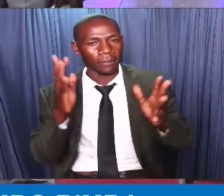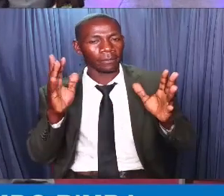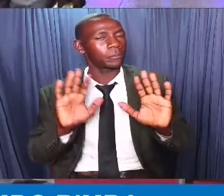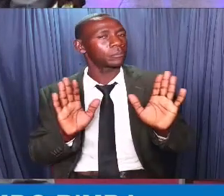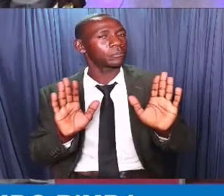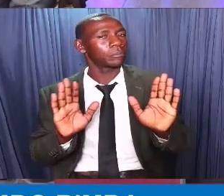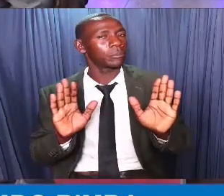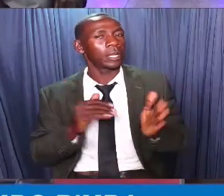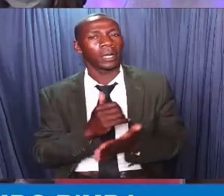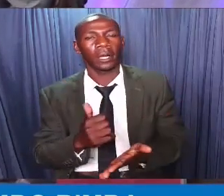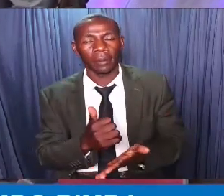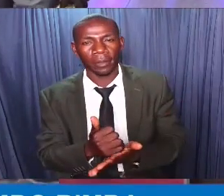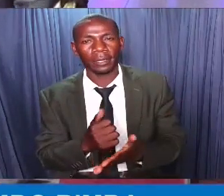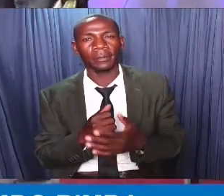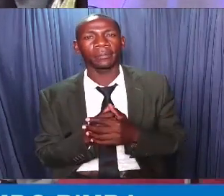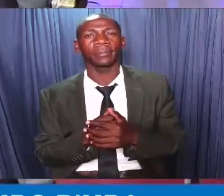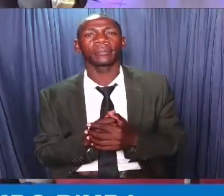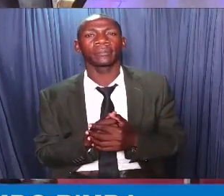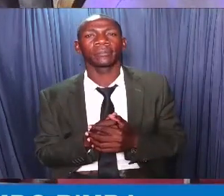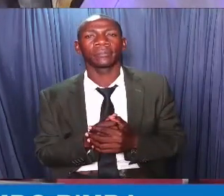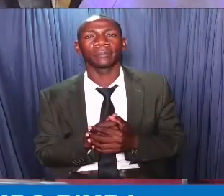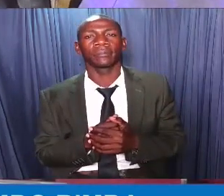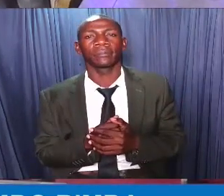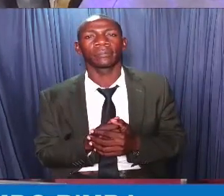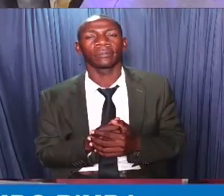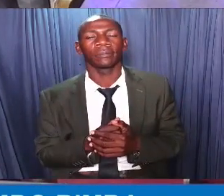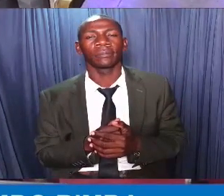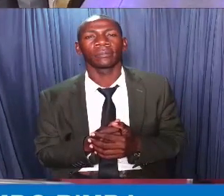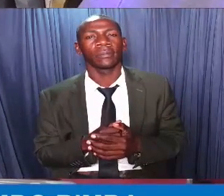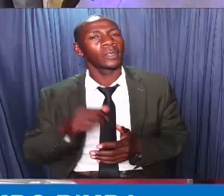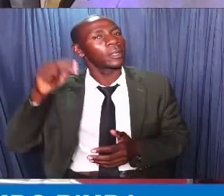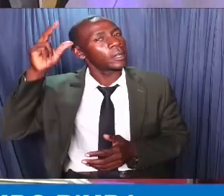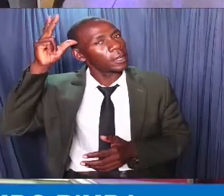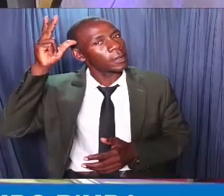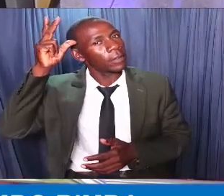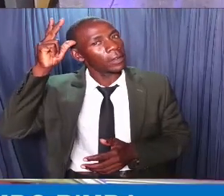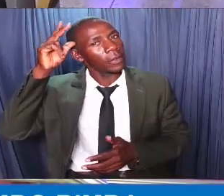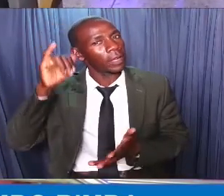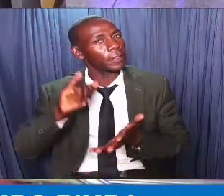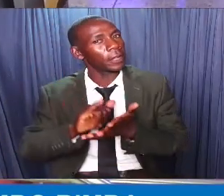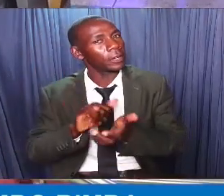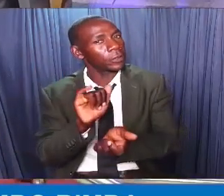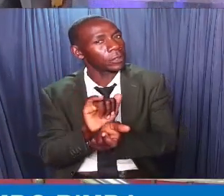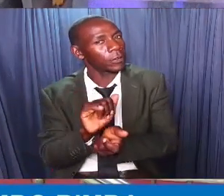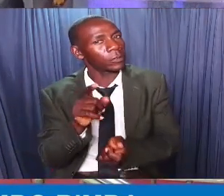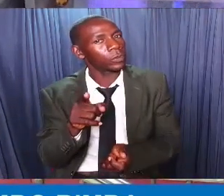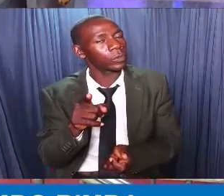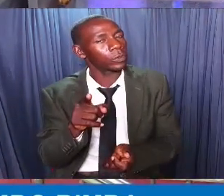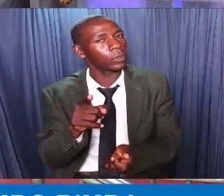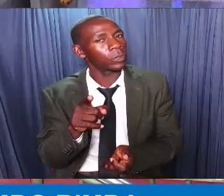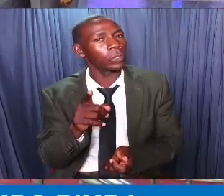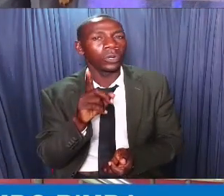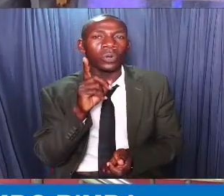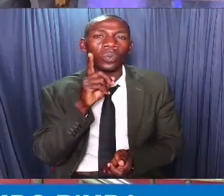sudden. Amen. Amen. Na shetani hili akunase. For the devil to trump you. Kesha